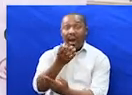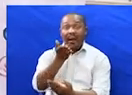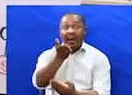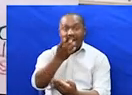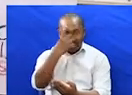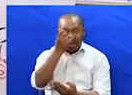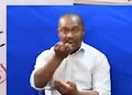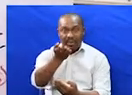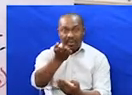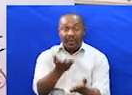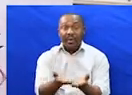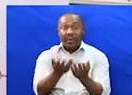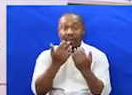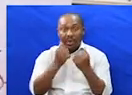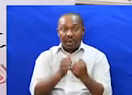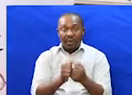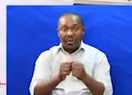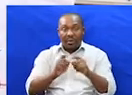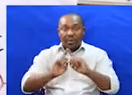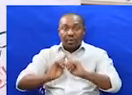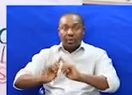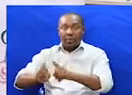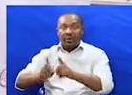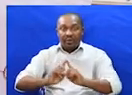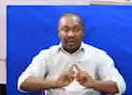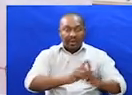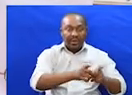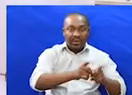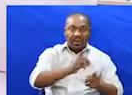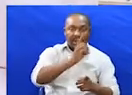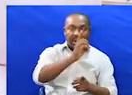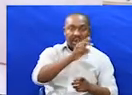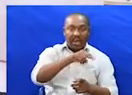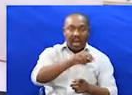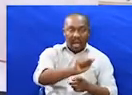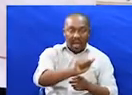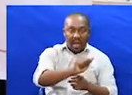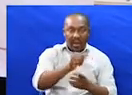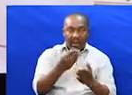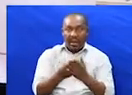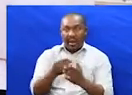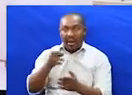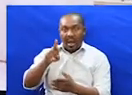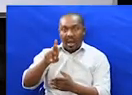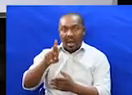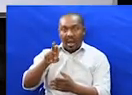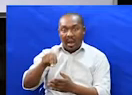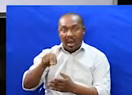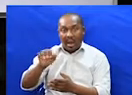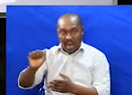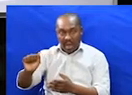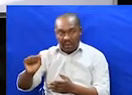will be able to differentiate DNA and RNA.